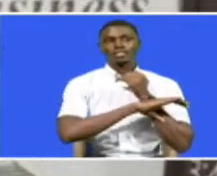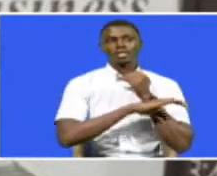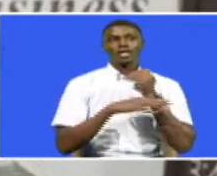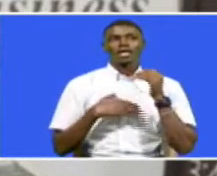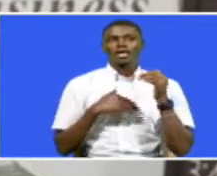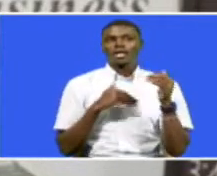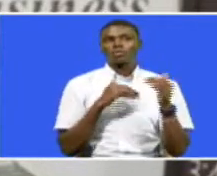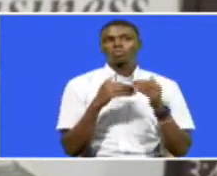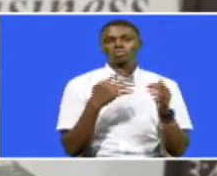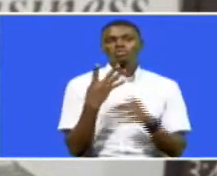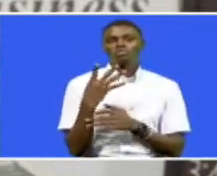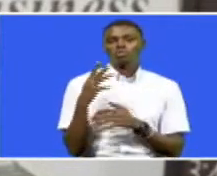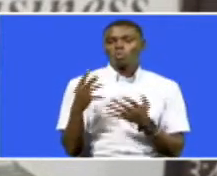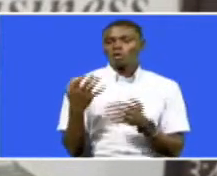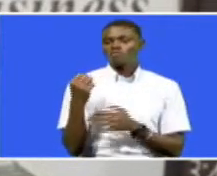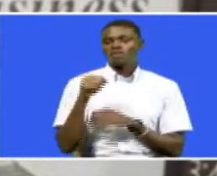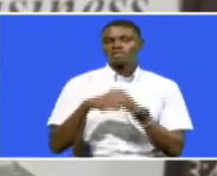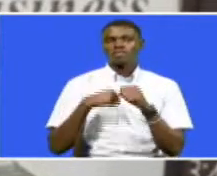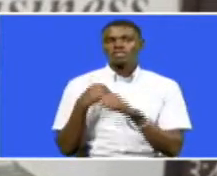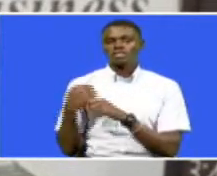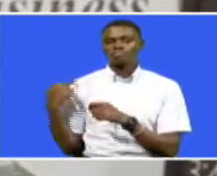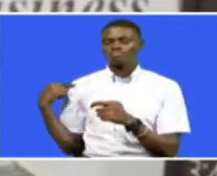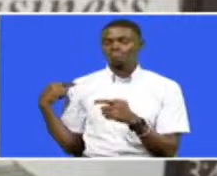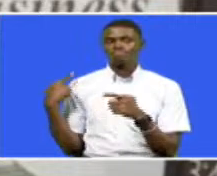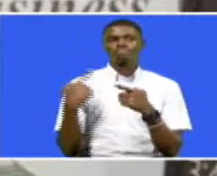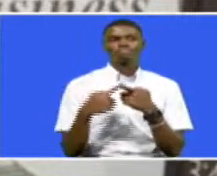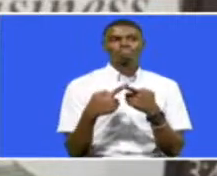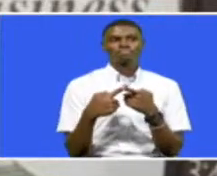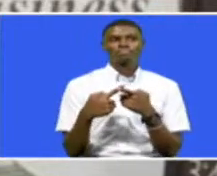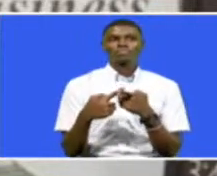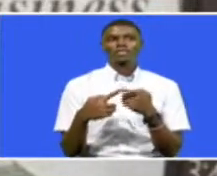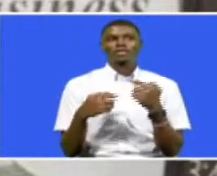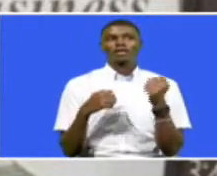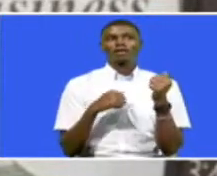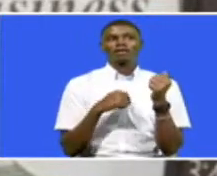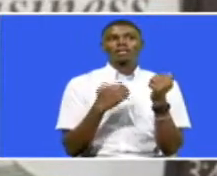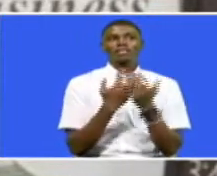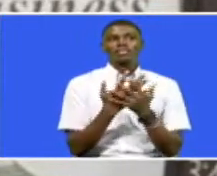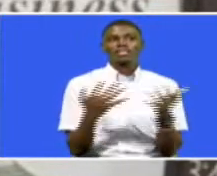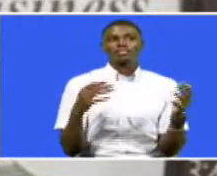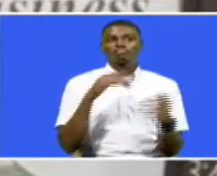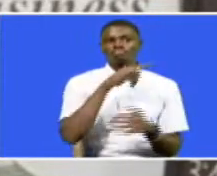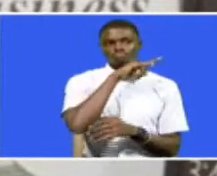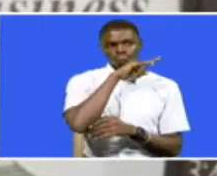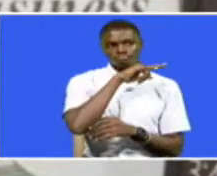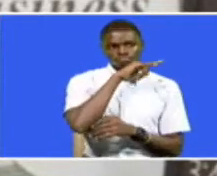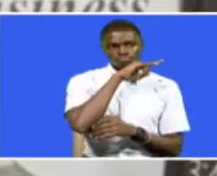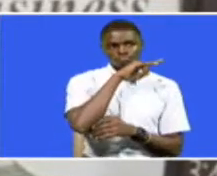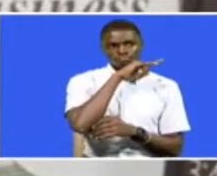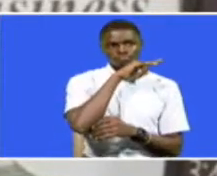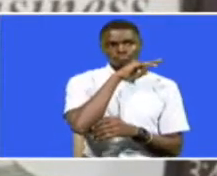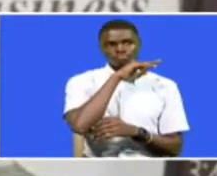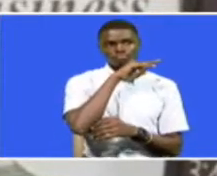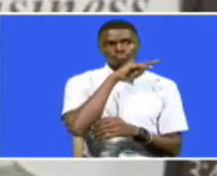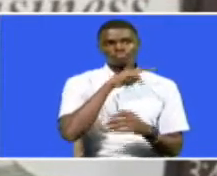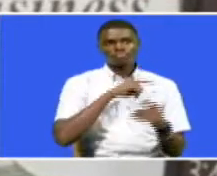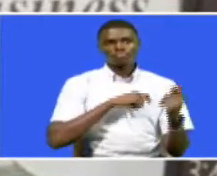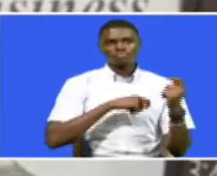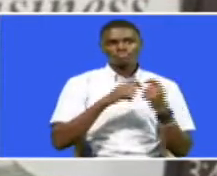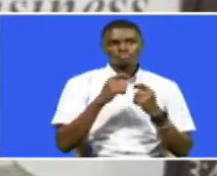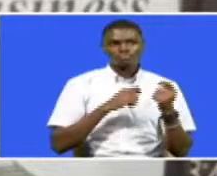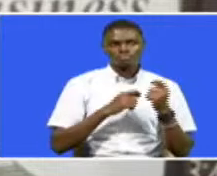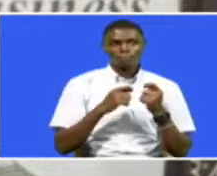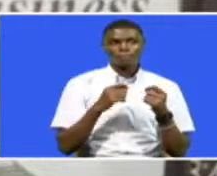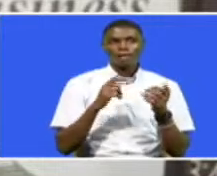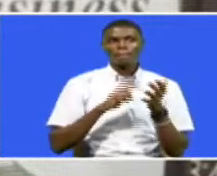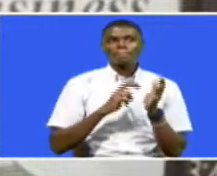almost 4 or 5 years down the line, the receiving facility in Uganda is not yet ready. And this means